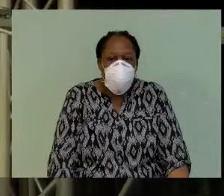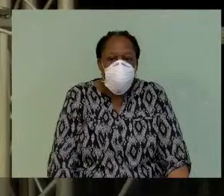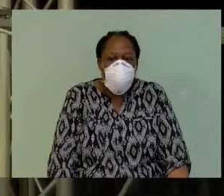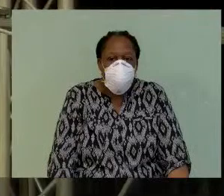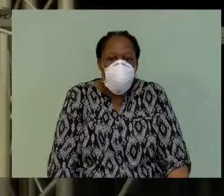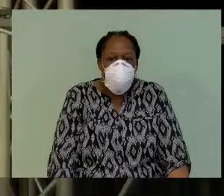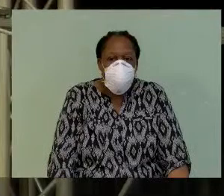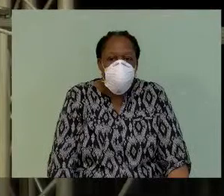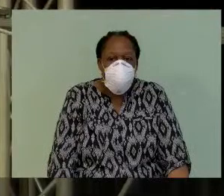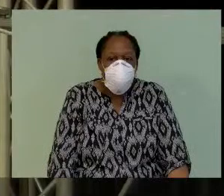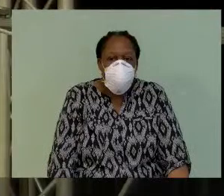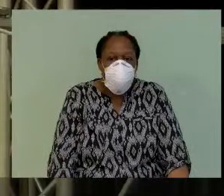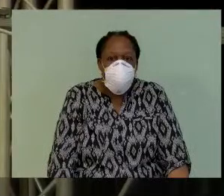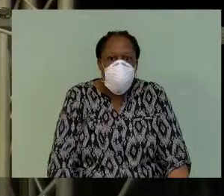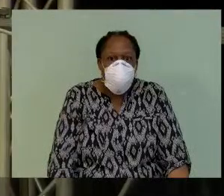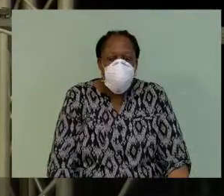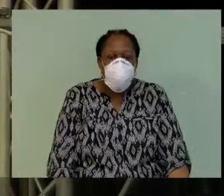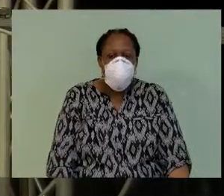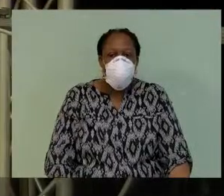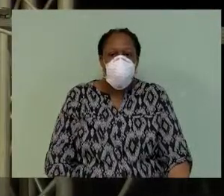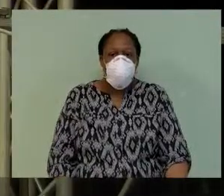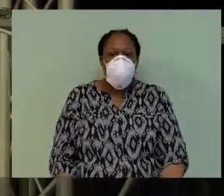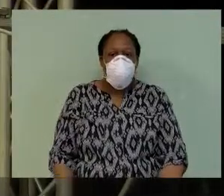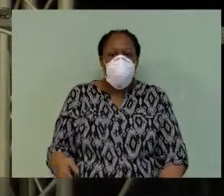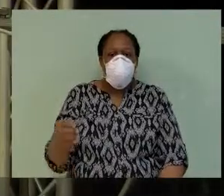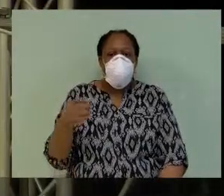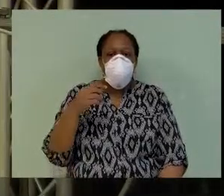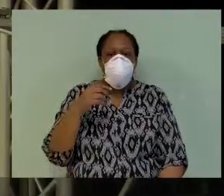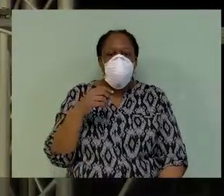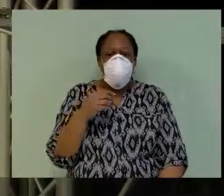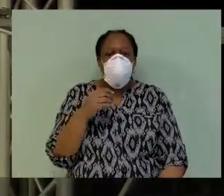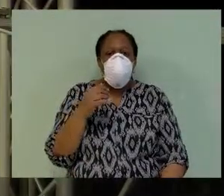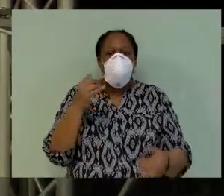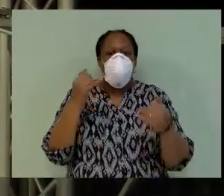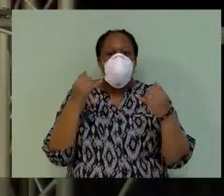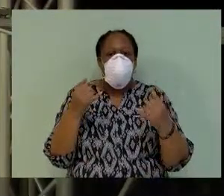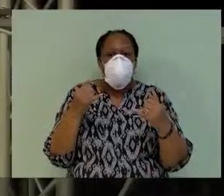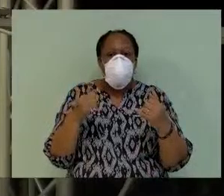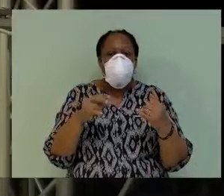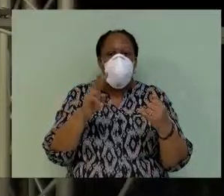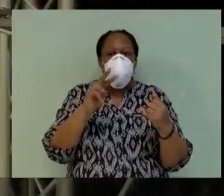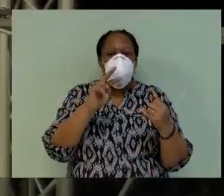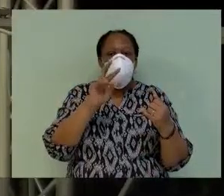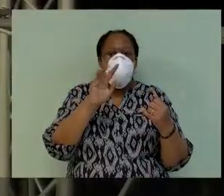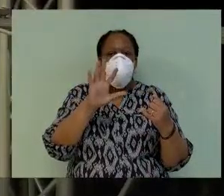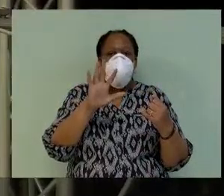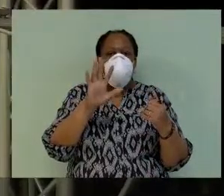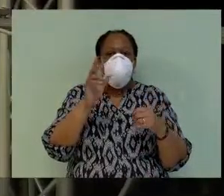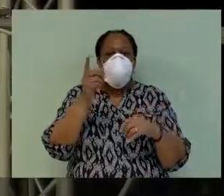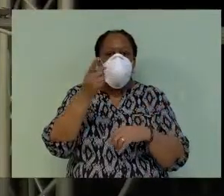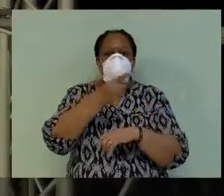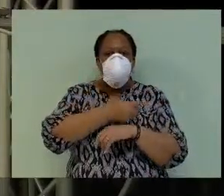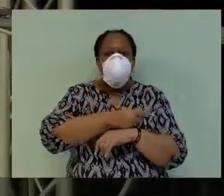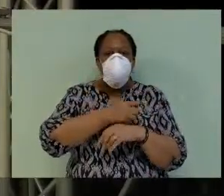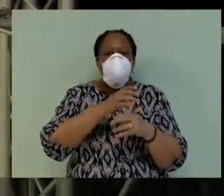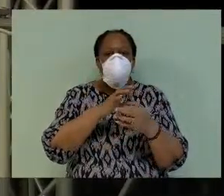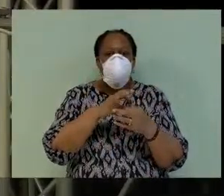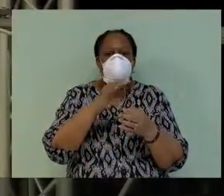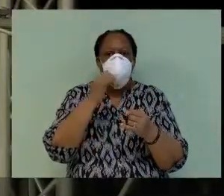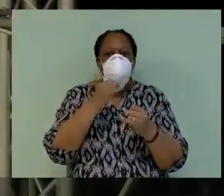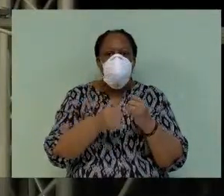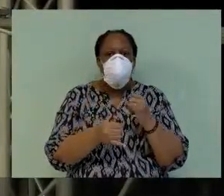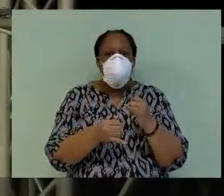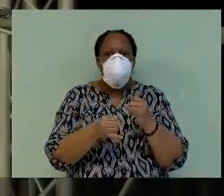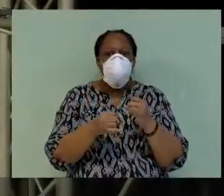All right, I think we are at 24, 25 days since we would have announced our